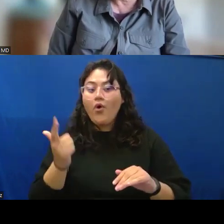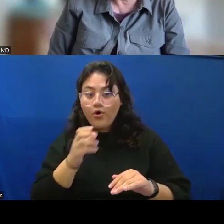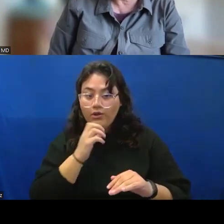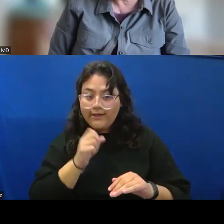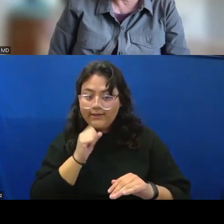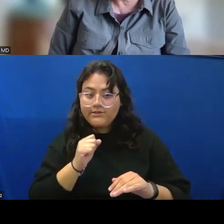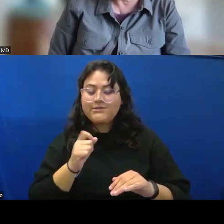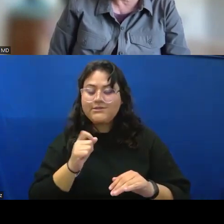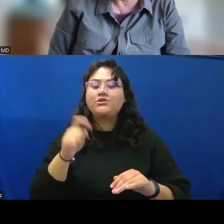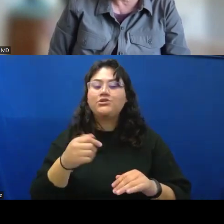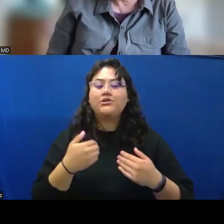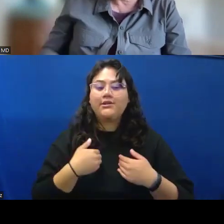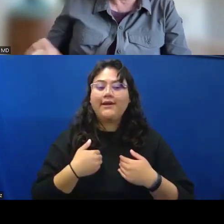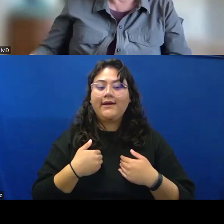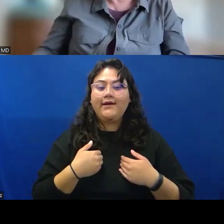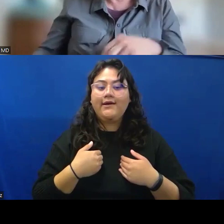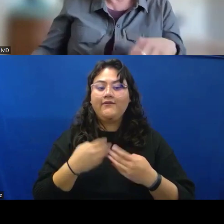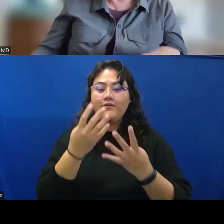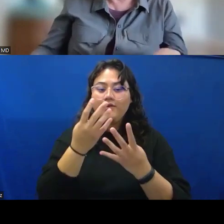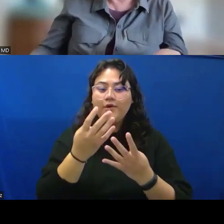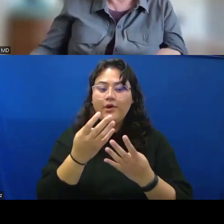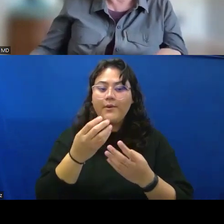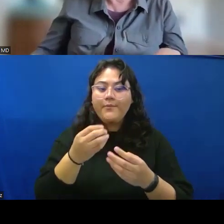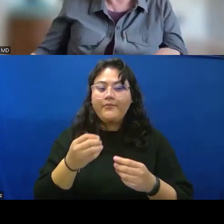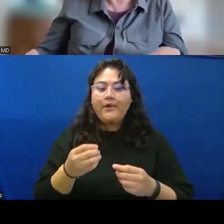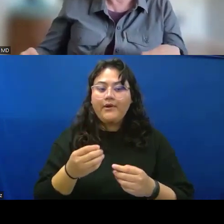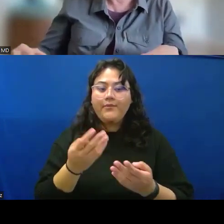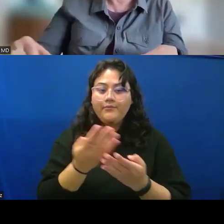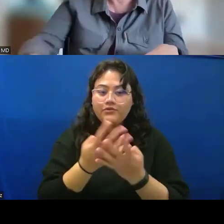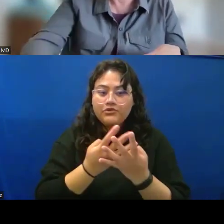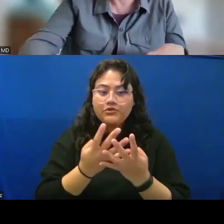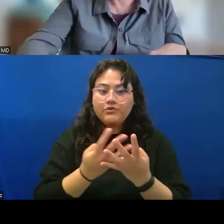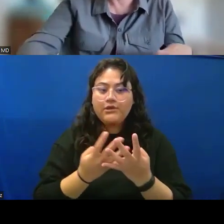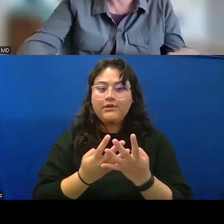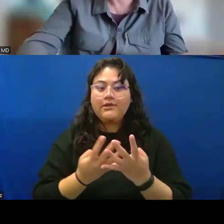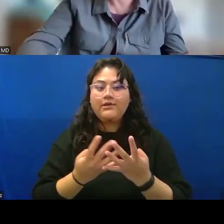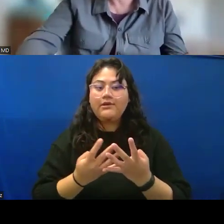concern or caregiver concern of permanent or ongoing hearing change.